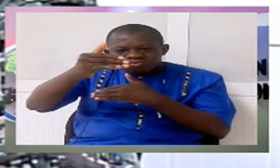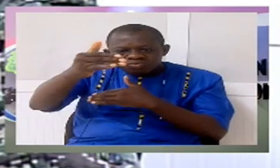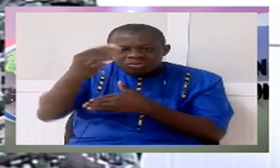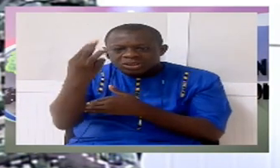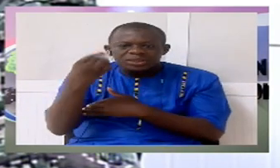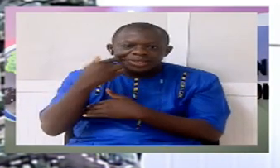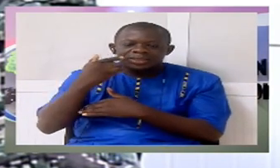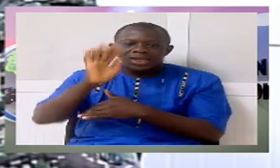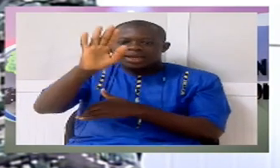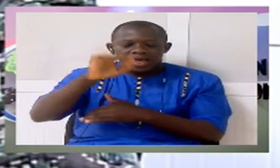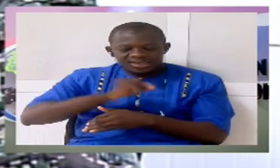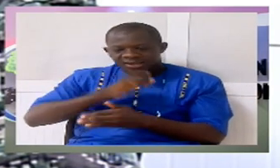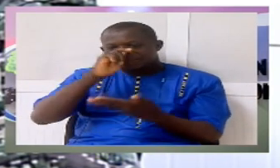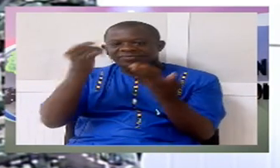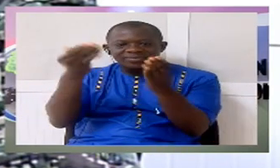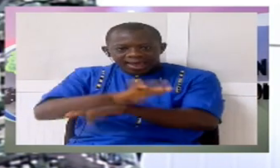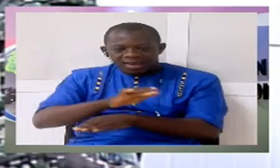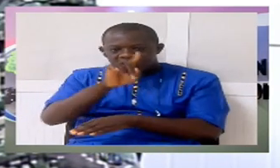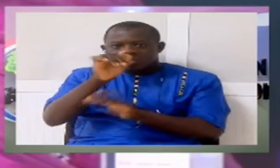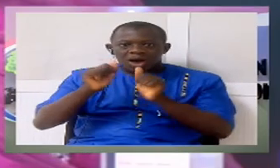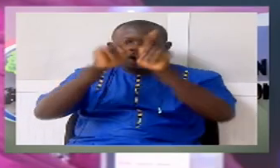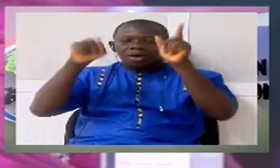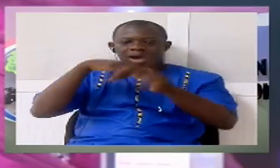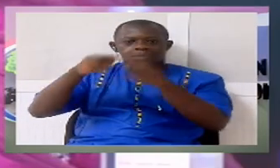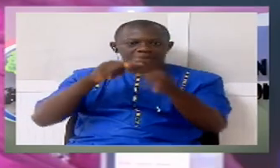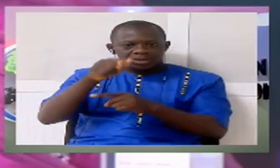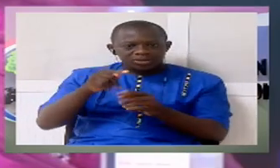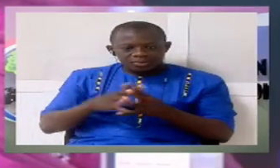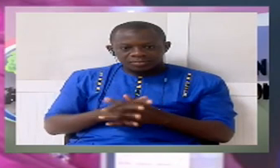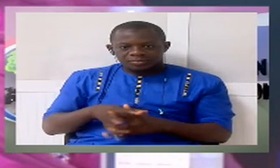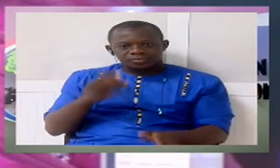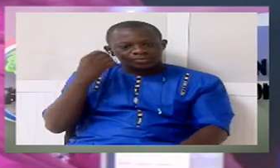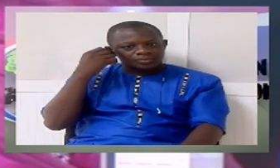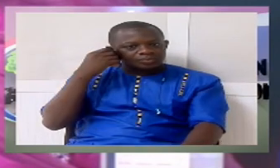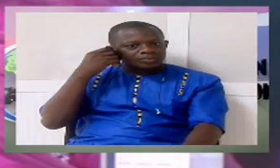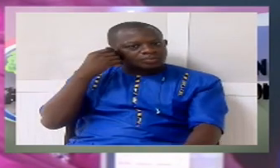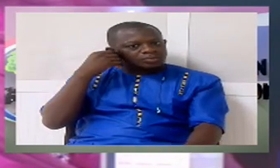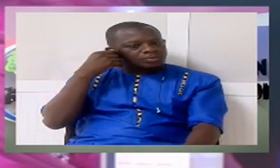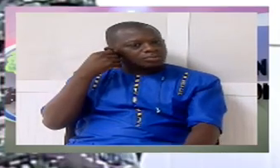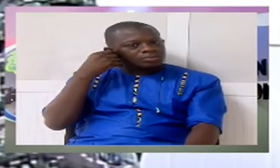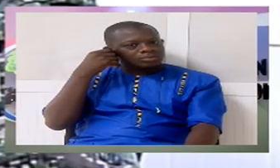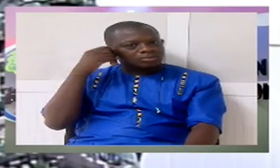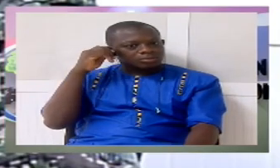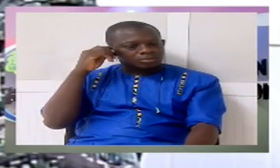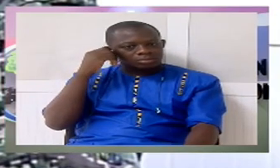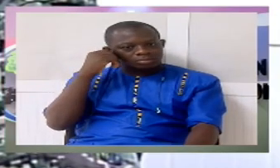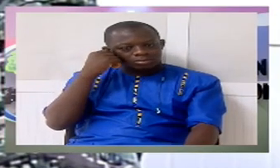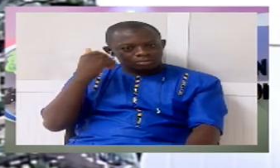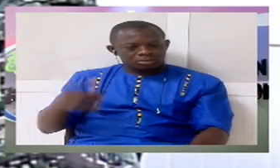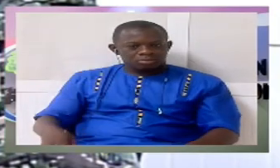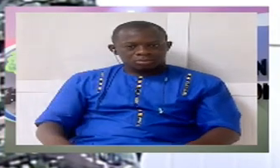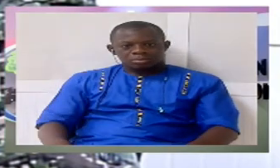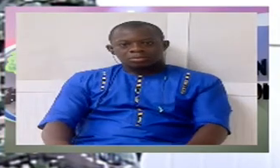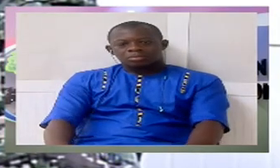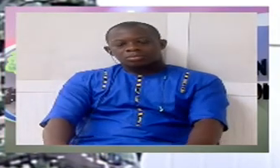buñ fi jot bu wonene amona ben nurse bo xamne mu ngi won Kaur. Li nga wax ni ne moy VIP treatment bi defon ngeen